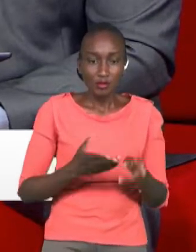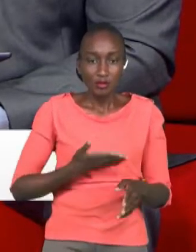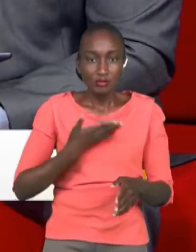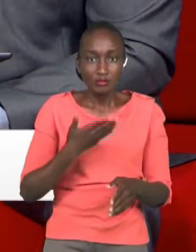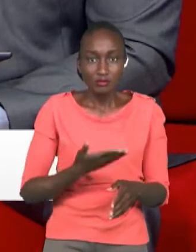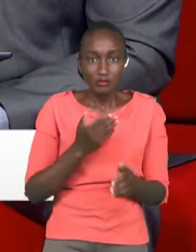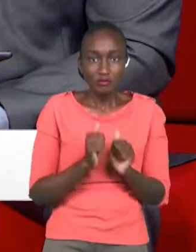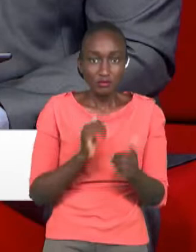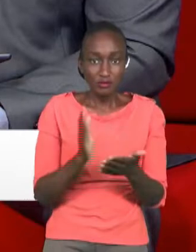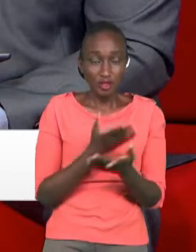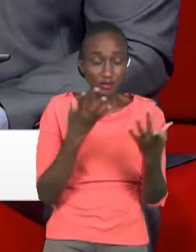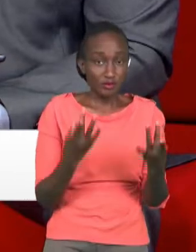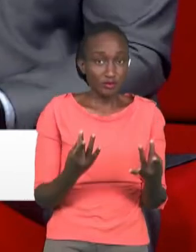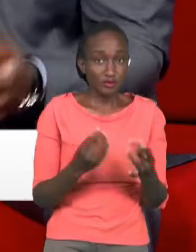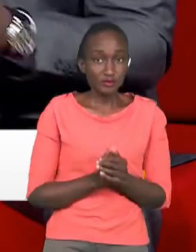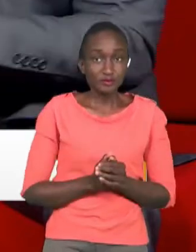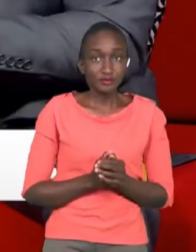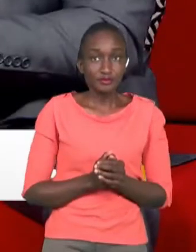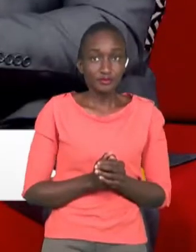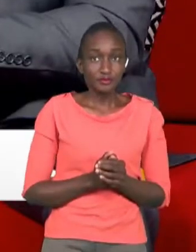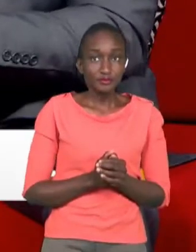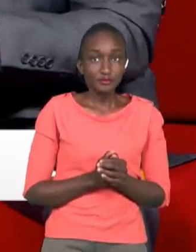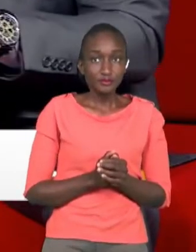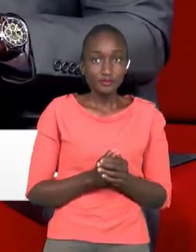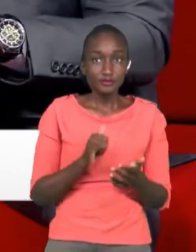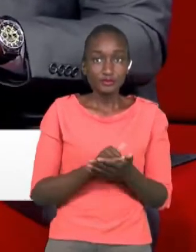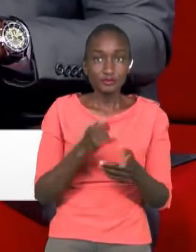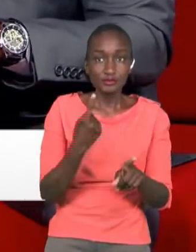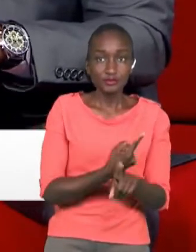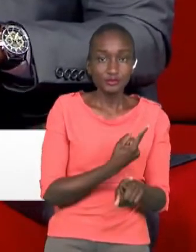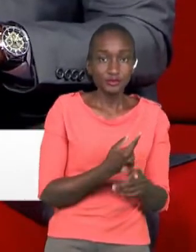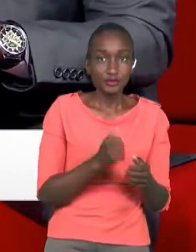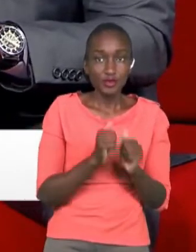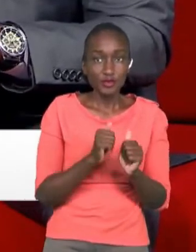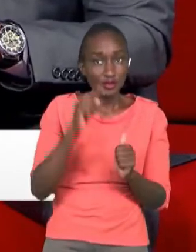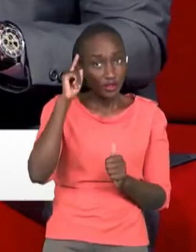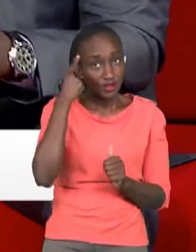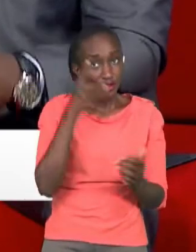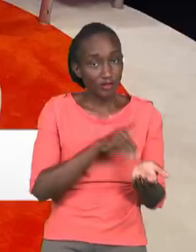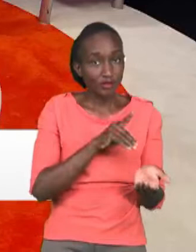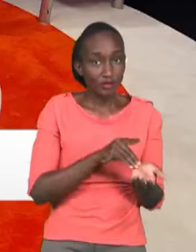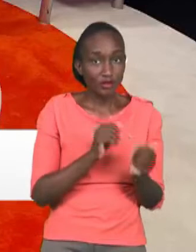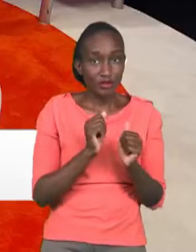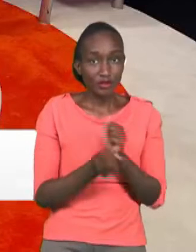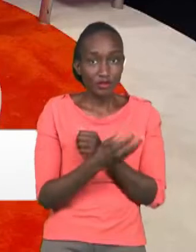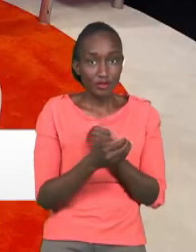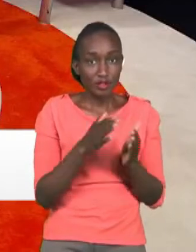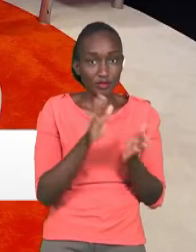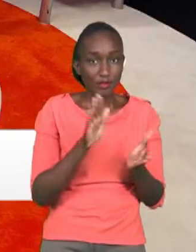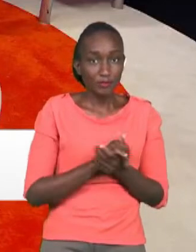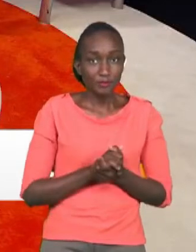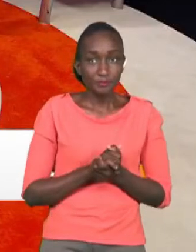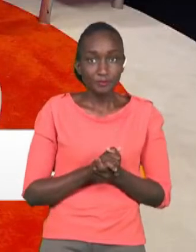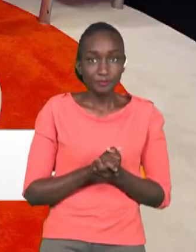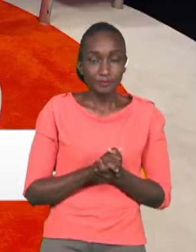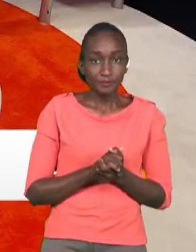which is part of yoga, right? And these are different pranayams, right? Which I think Dr. Sharma can enlighten us